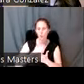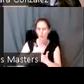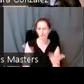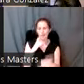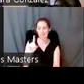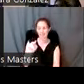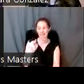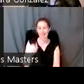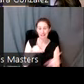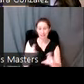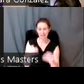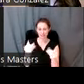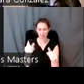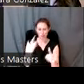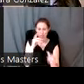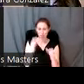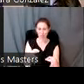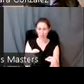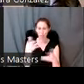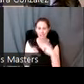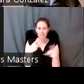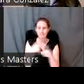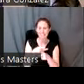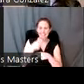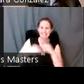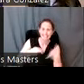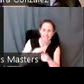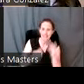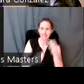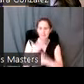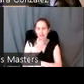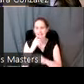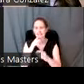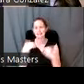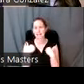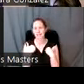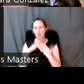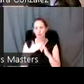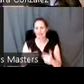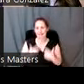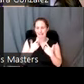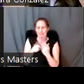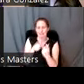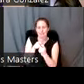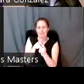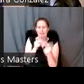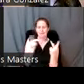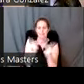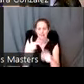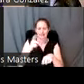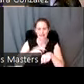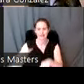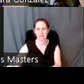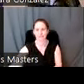testing of soils to determine what specific types of plants and animal communities lived at a specific place in time.